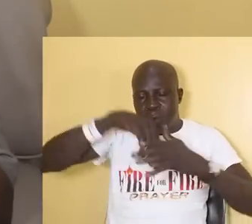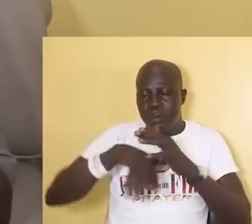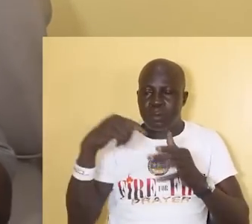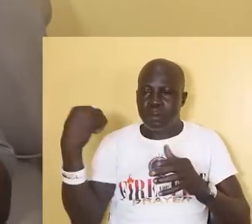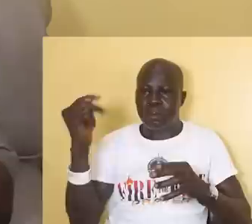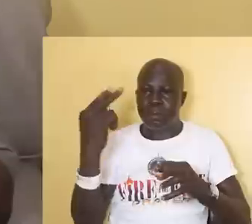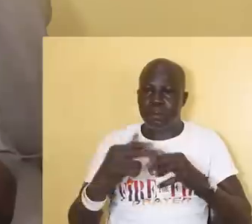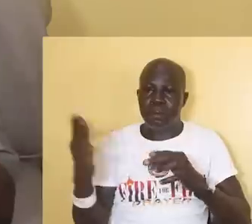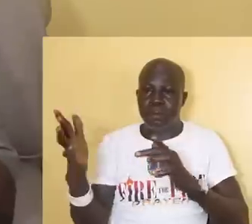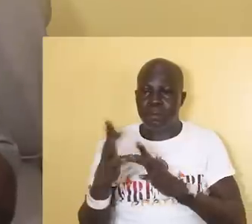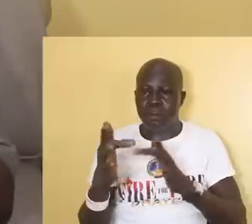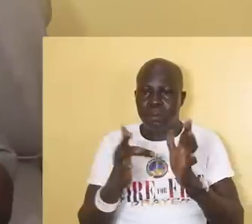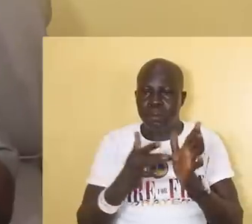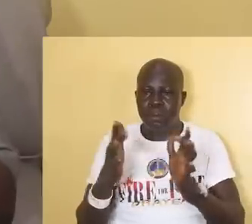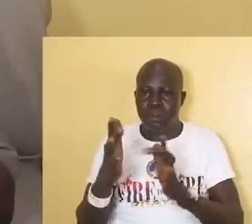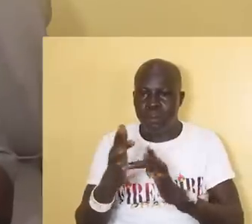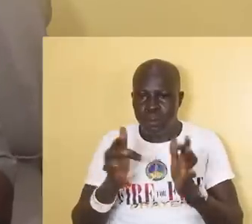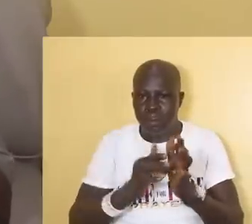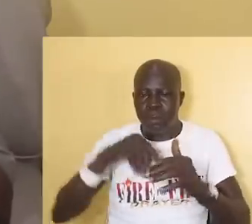of Jesus. In the name of